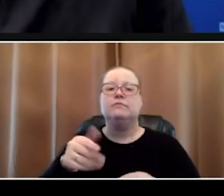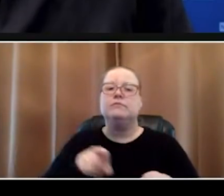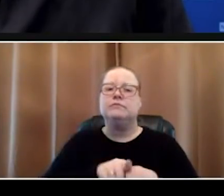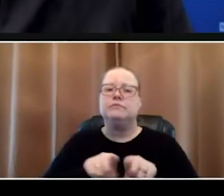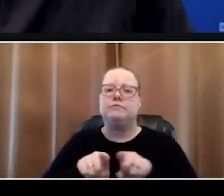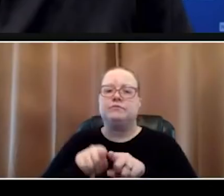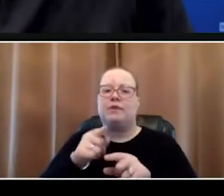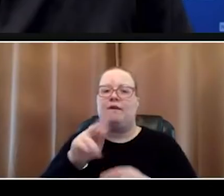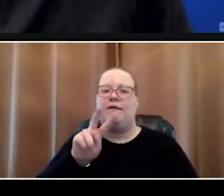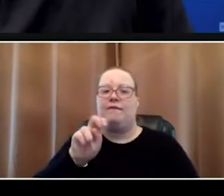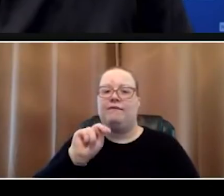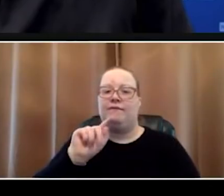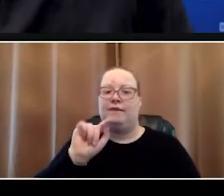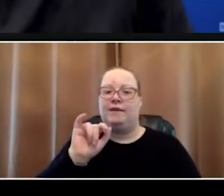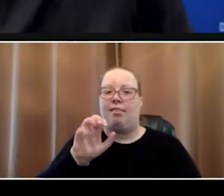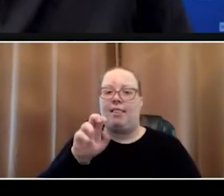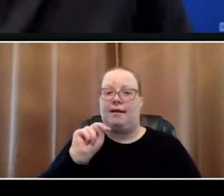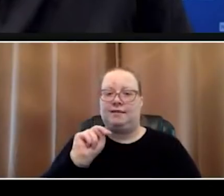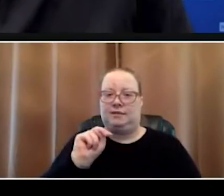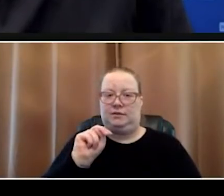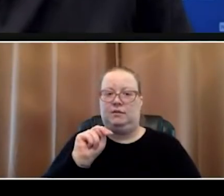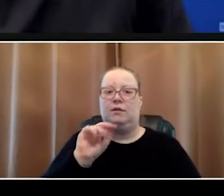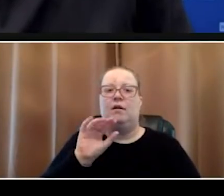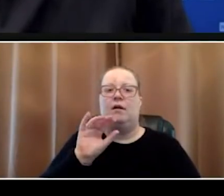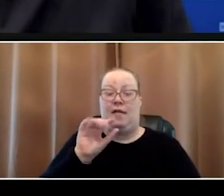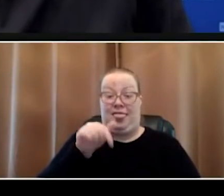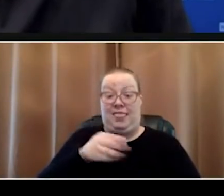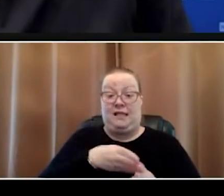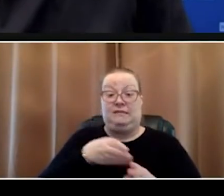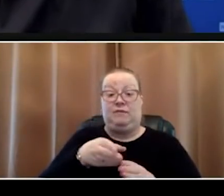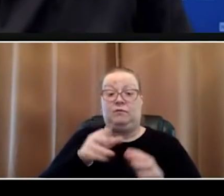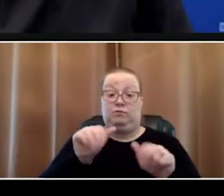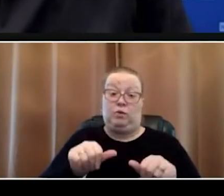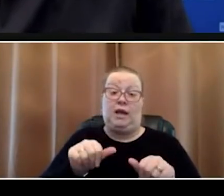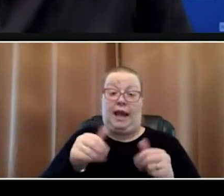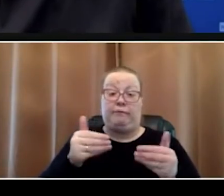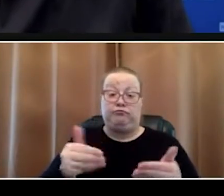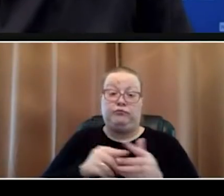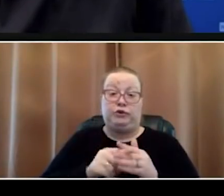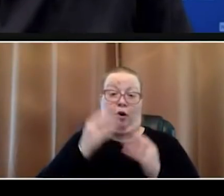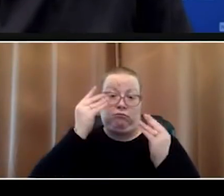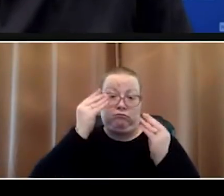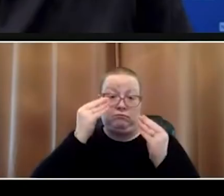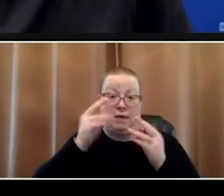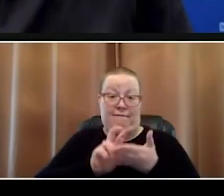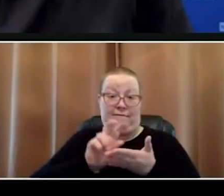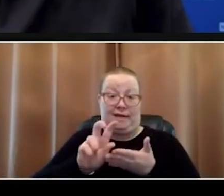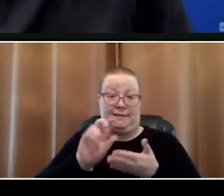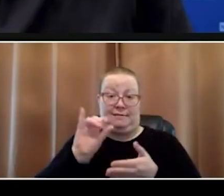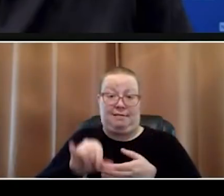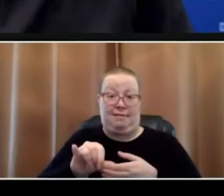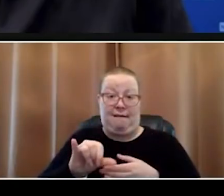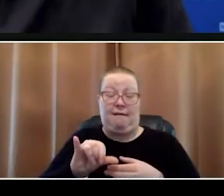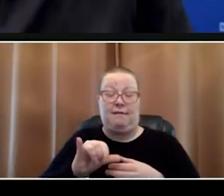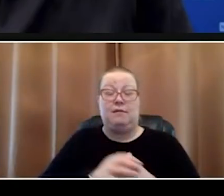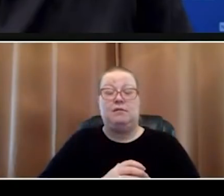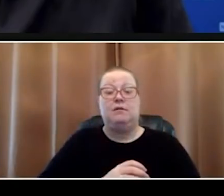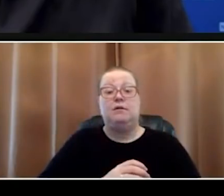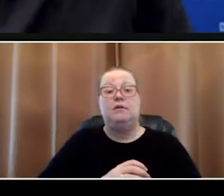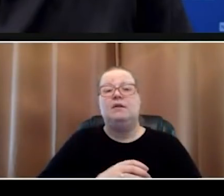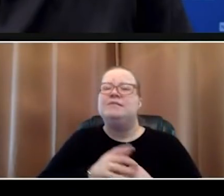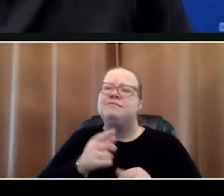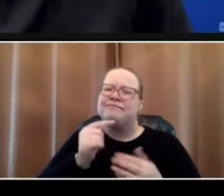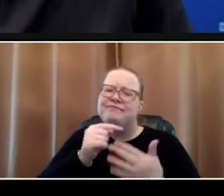ventilation as something that this field can start thinking about sooner rather than later and investing in. Are there other things that we haven't talked